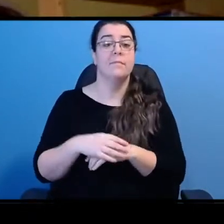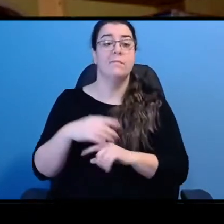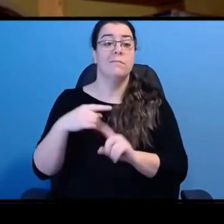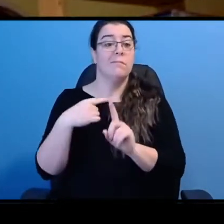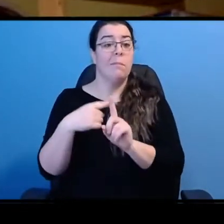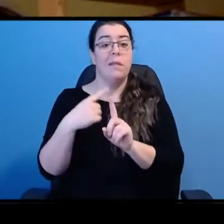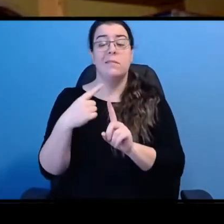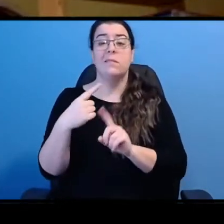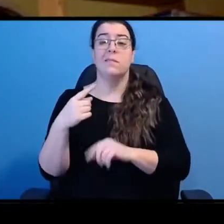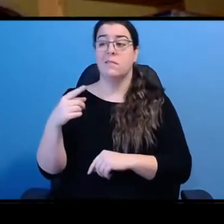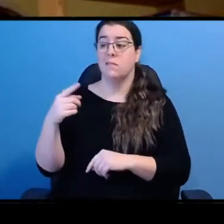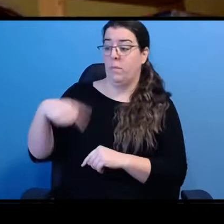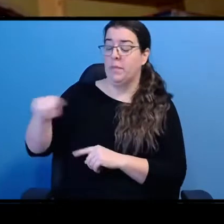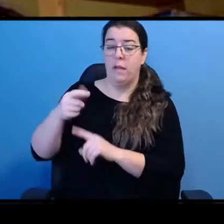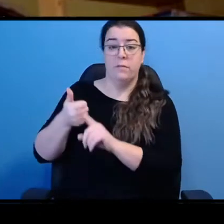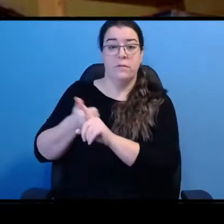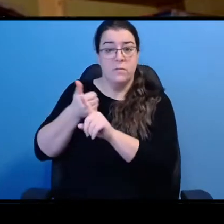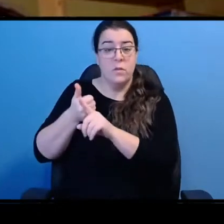grant applications.